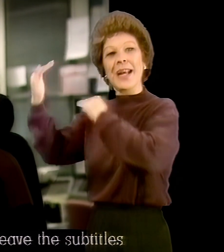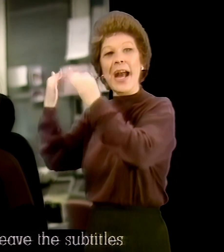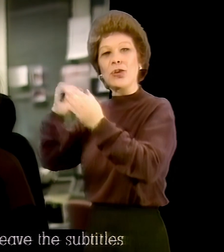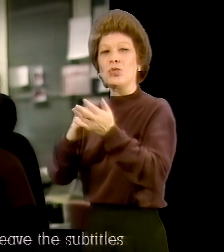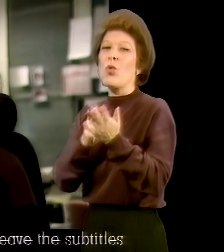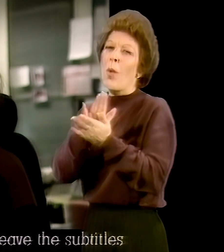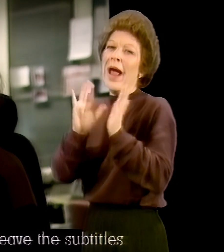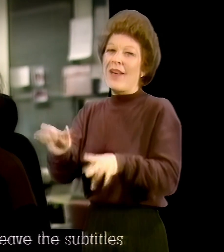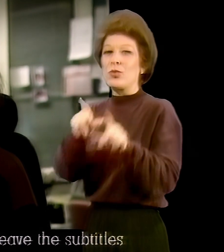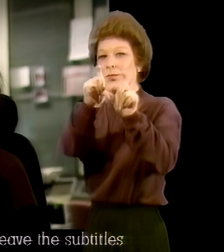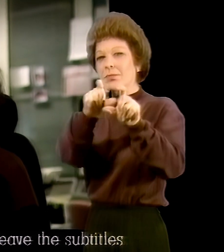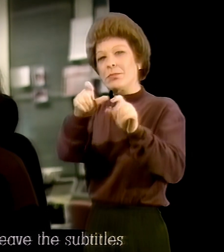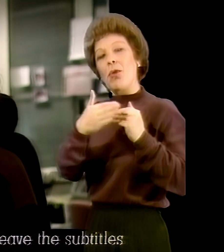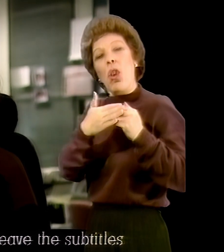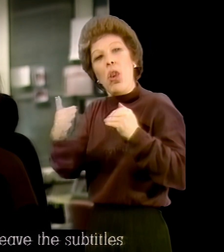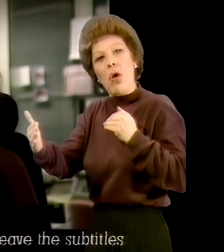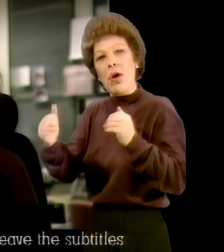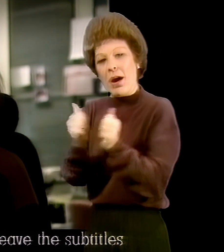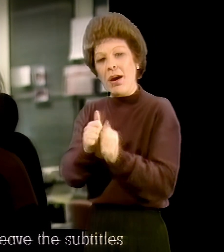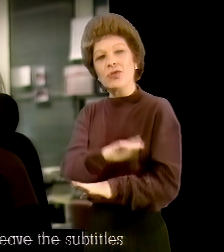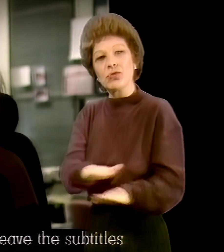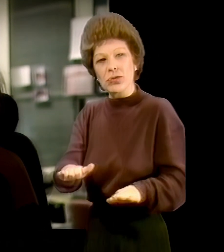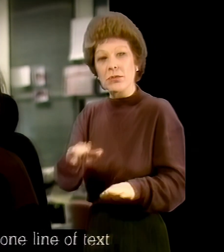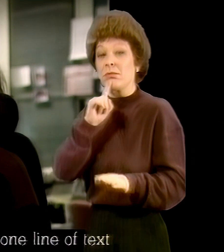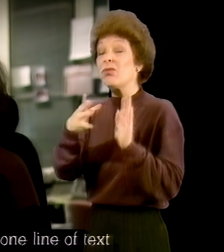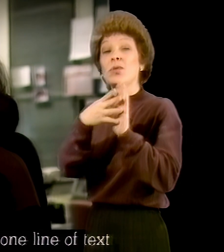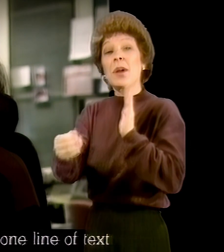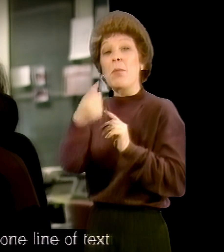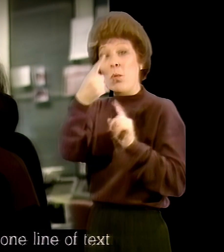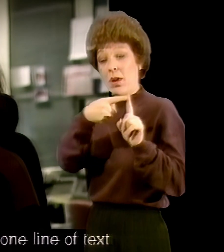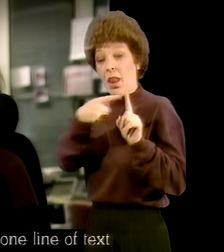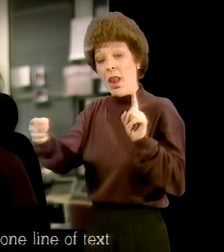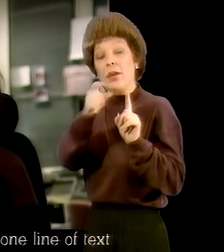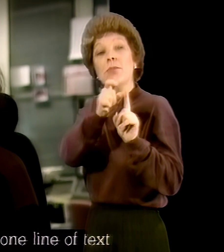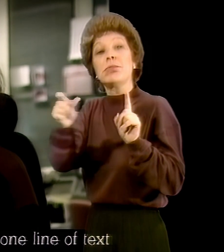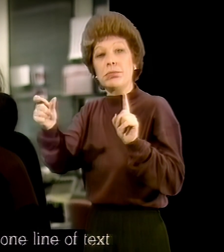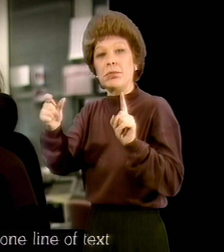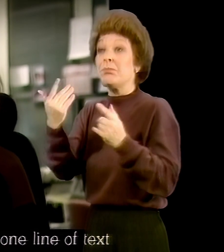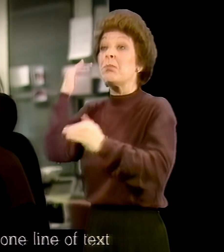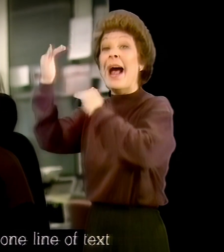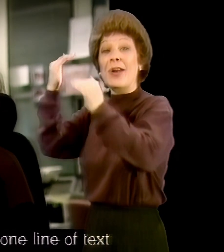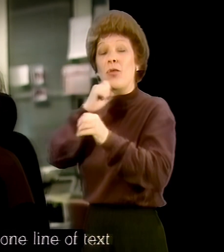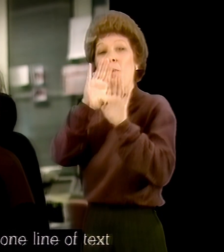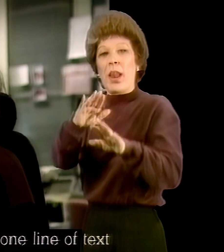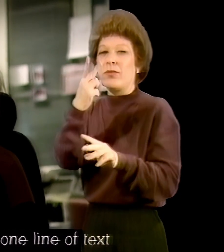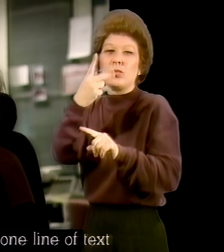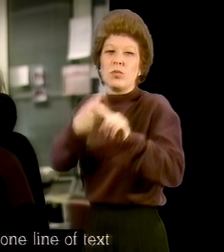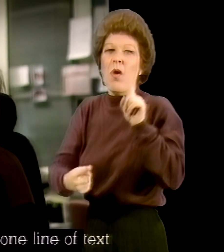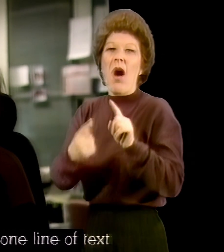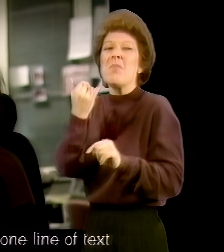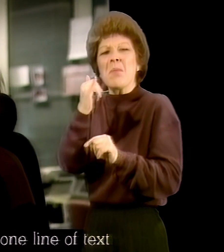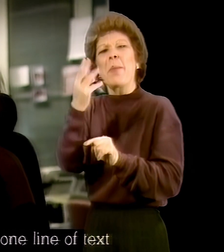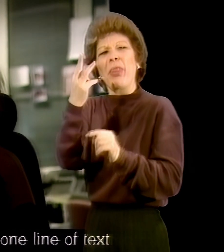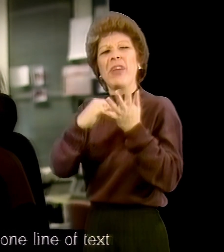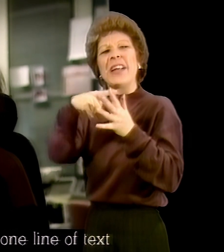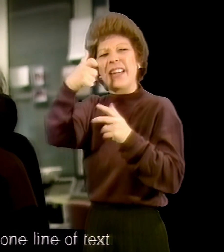up for far longer on the screen. For instance, one line of text. For an adult, we'd leave it up for two and a half seconds, maybe three